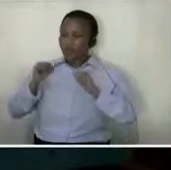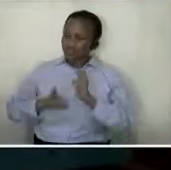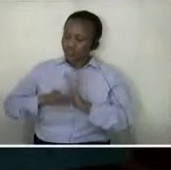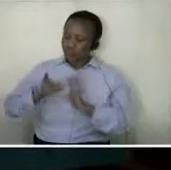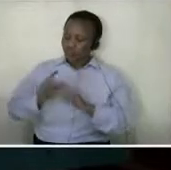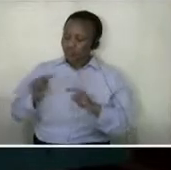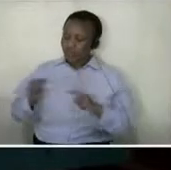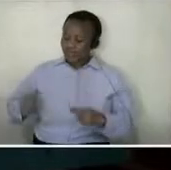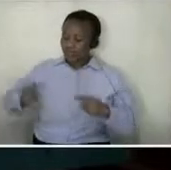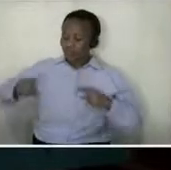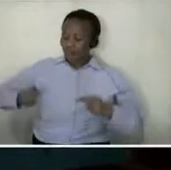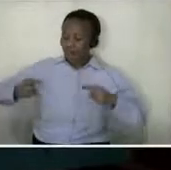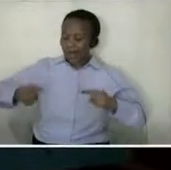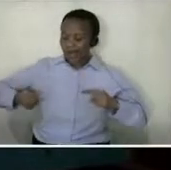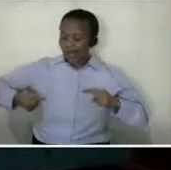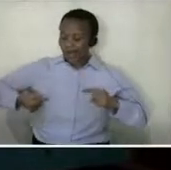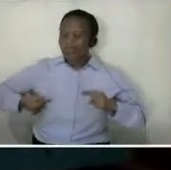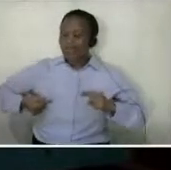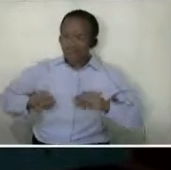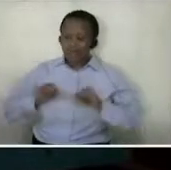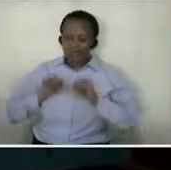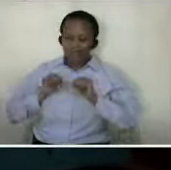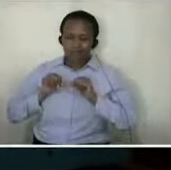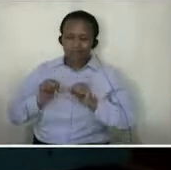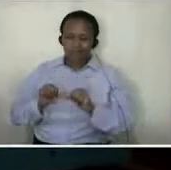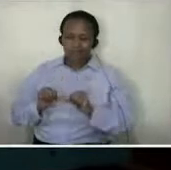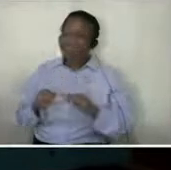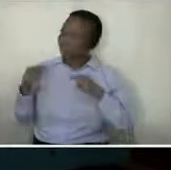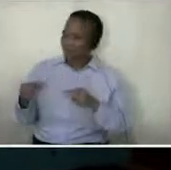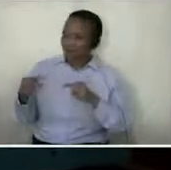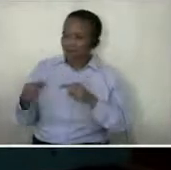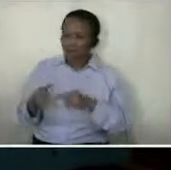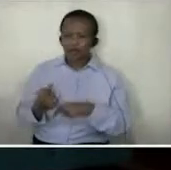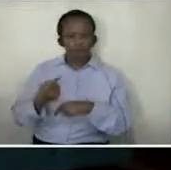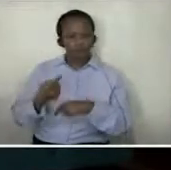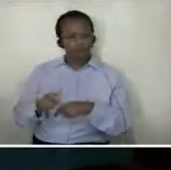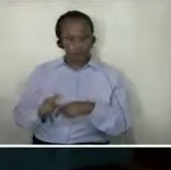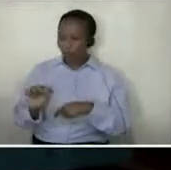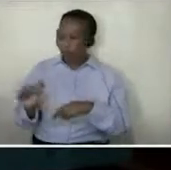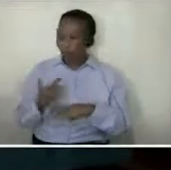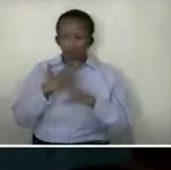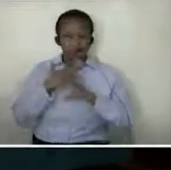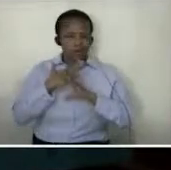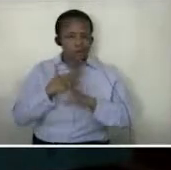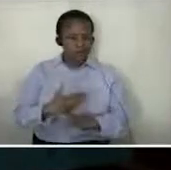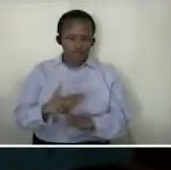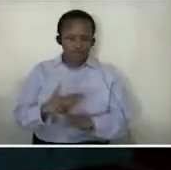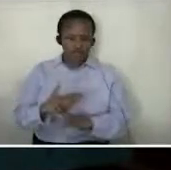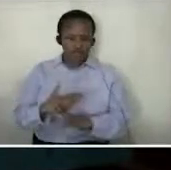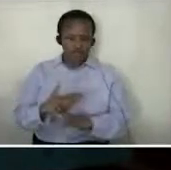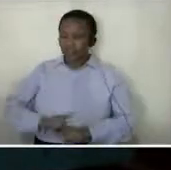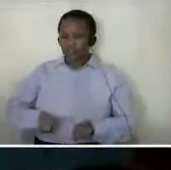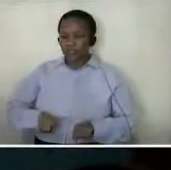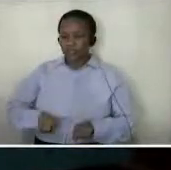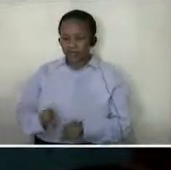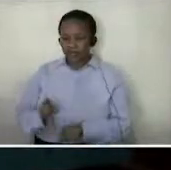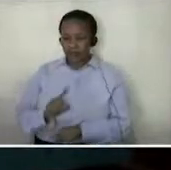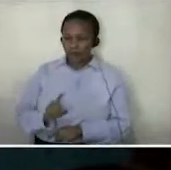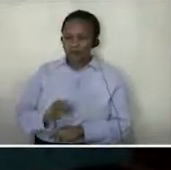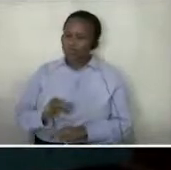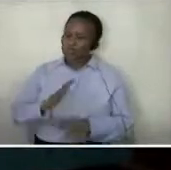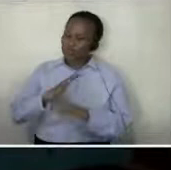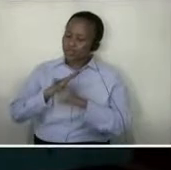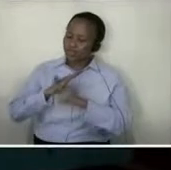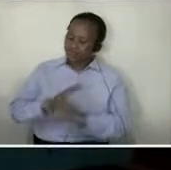development remains a constant struggle against all deprivation and endeavors that denies